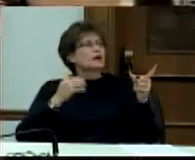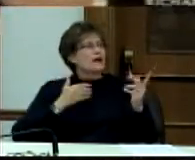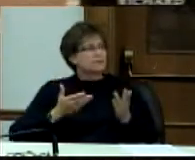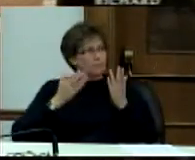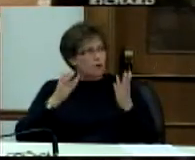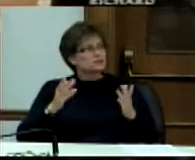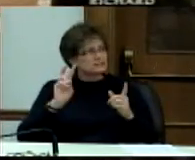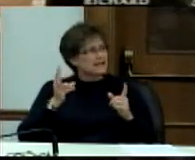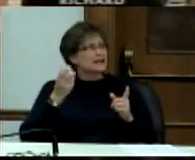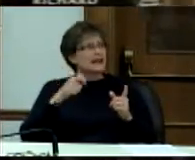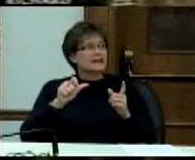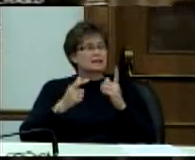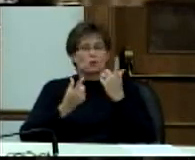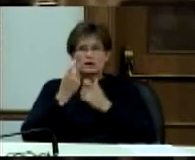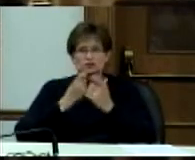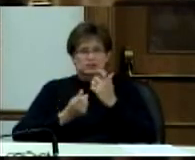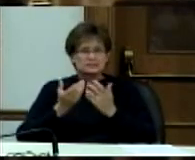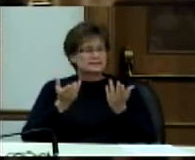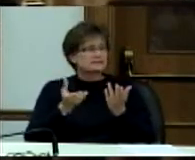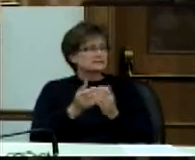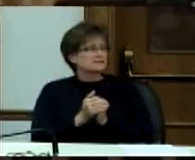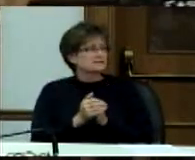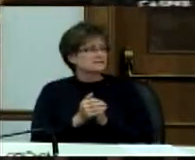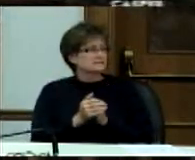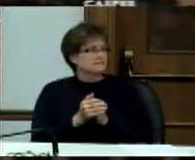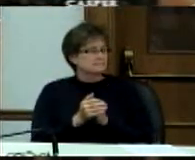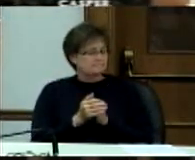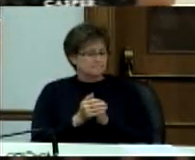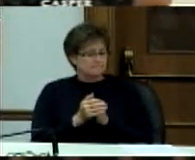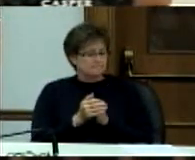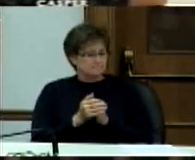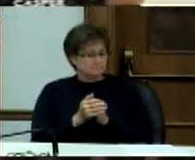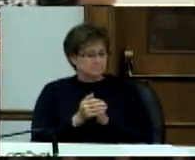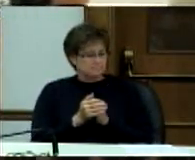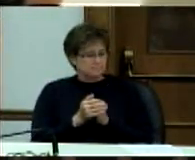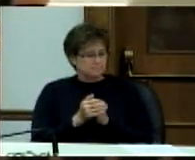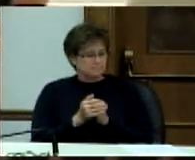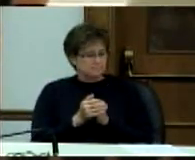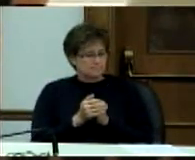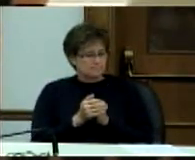approve. Any further questions on this item?